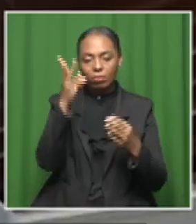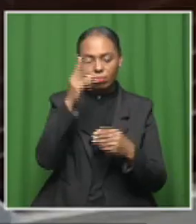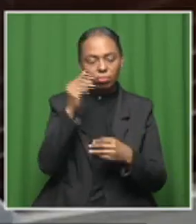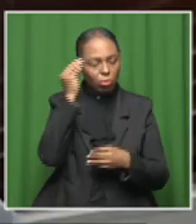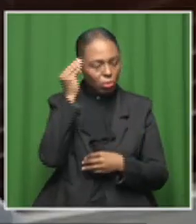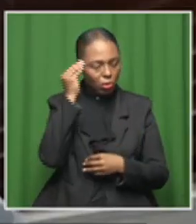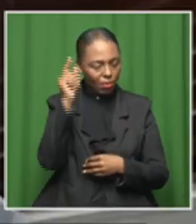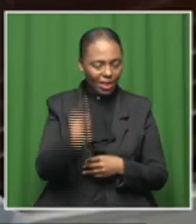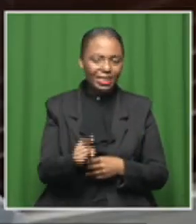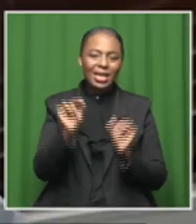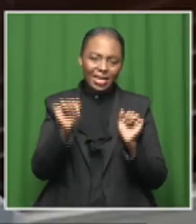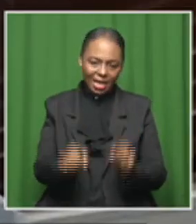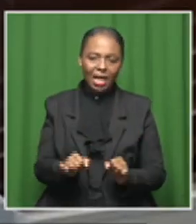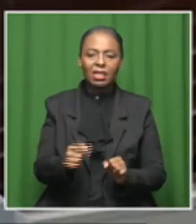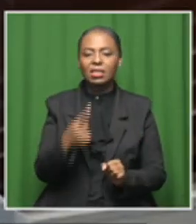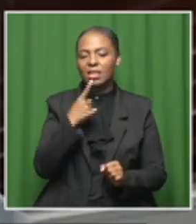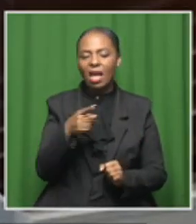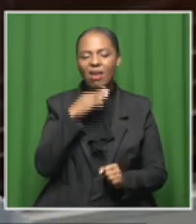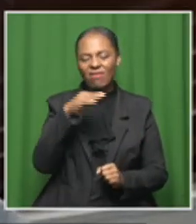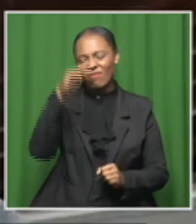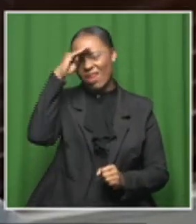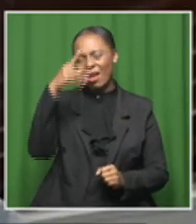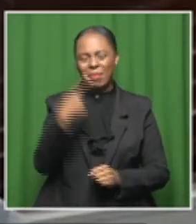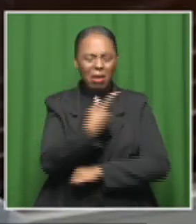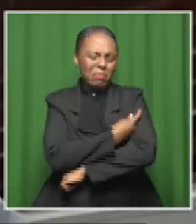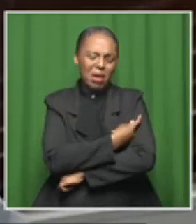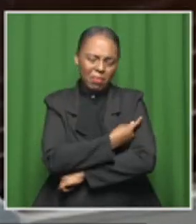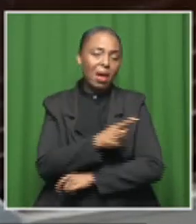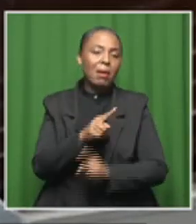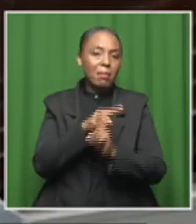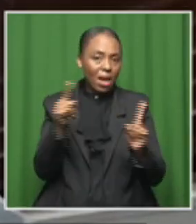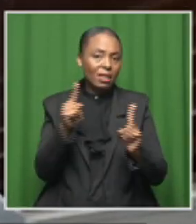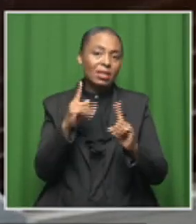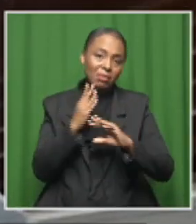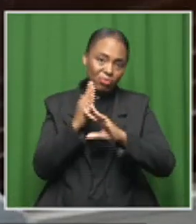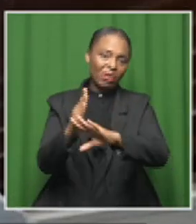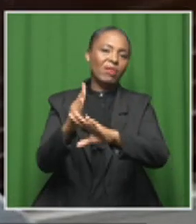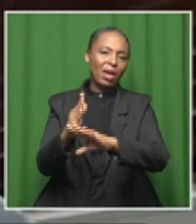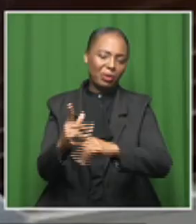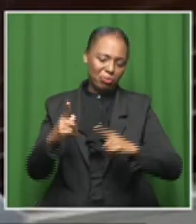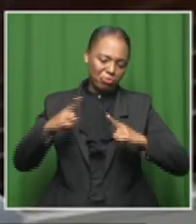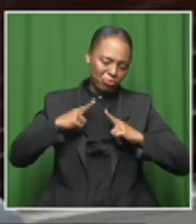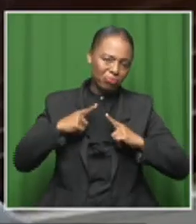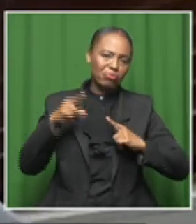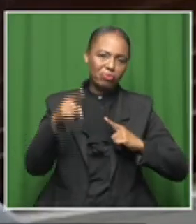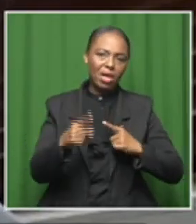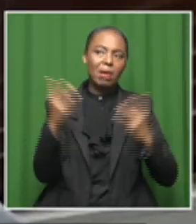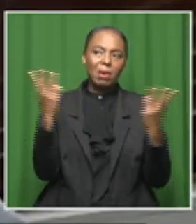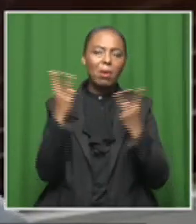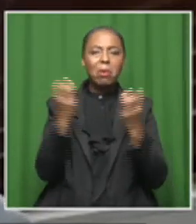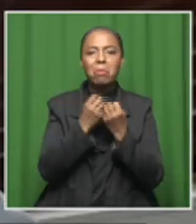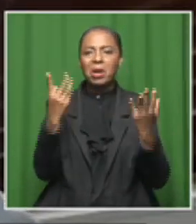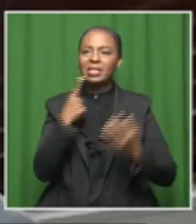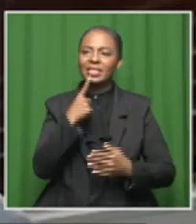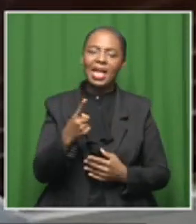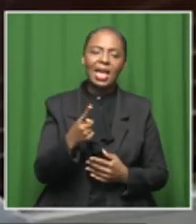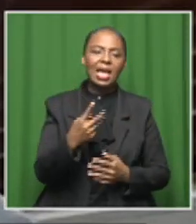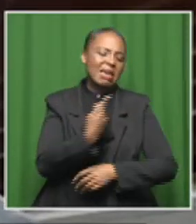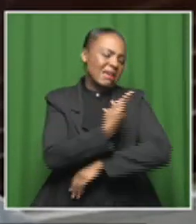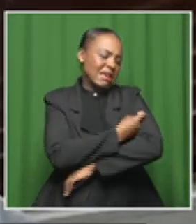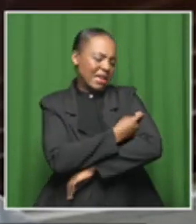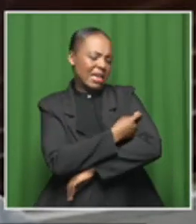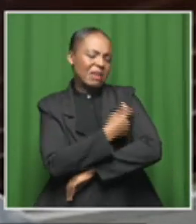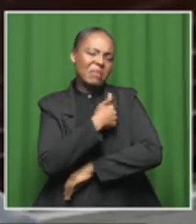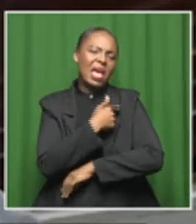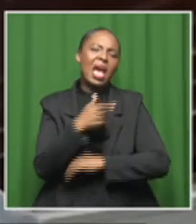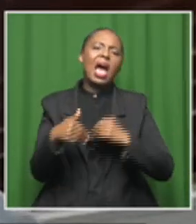as much as they may be tired of it, they should present for the vaccine. And the reason often people say, oh, I got the flu, is because